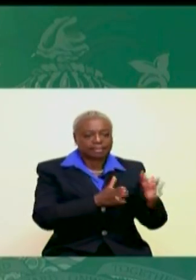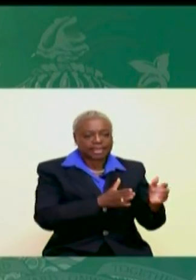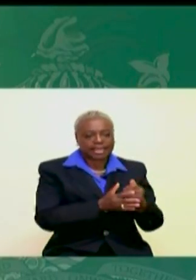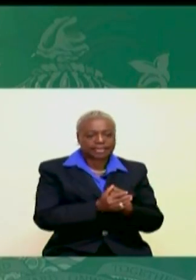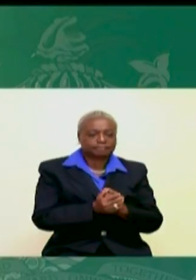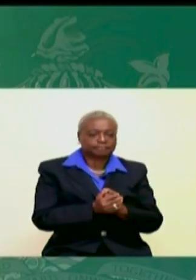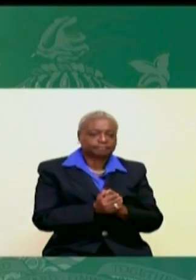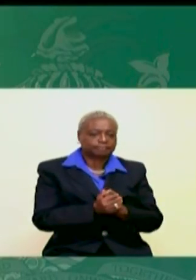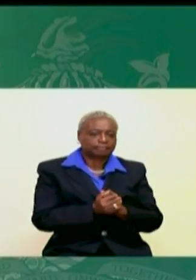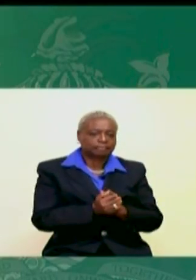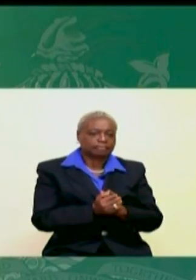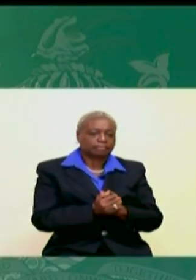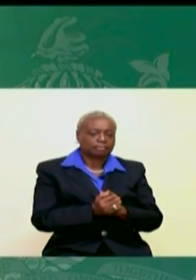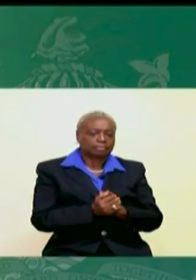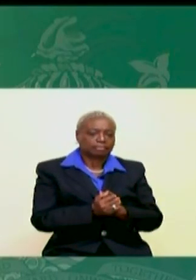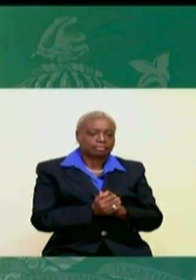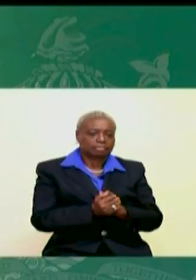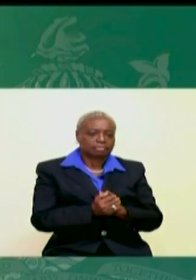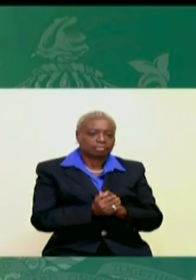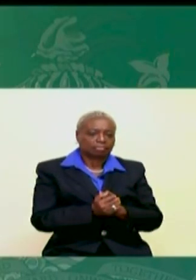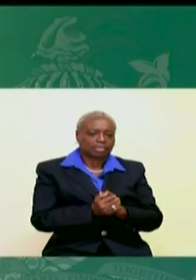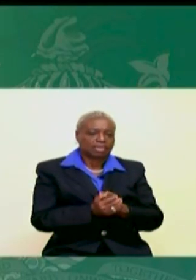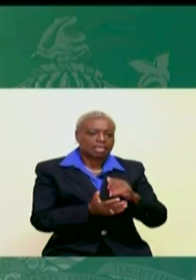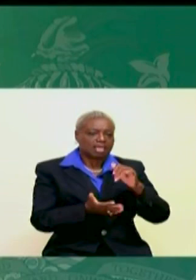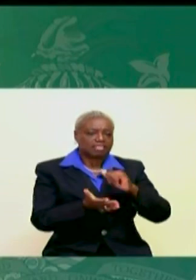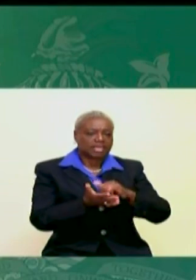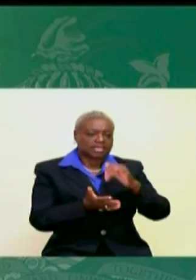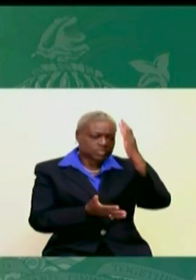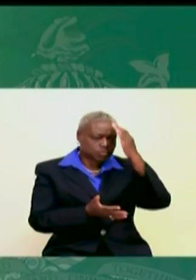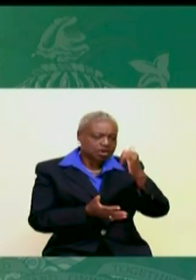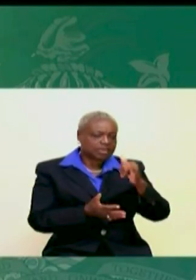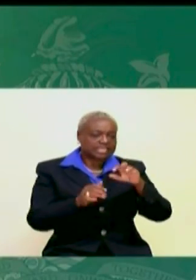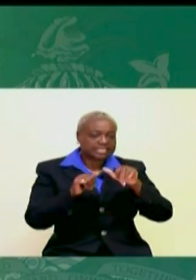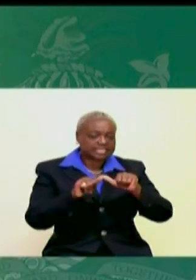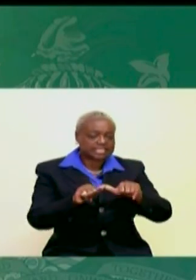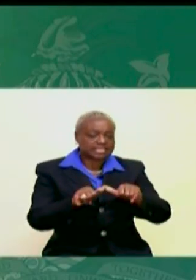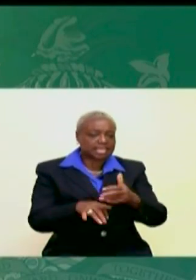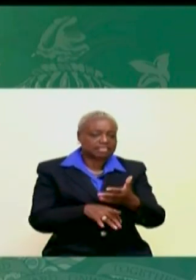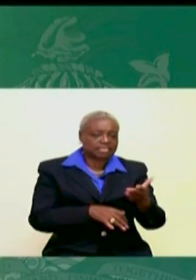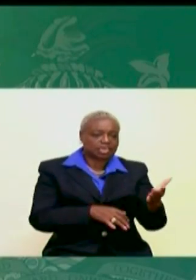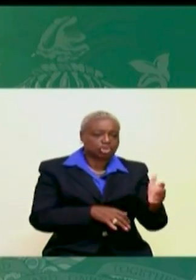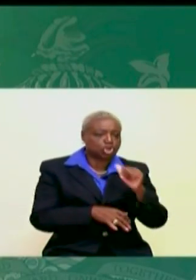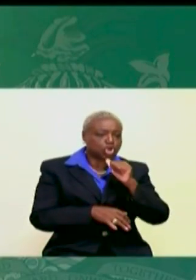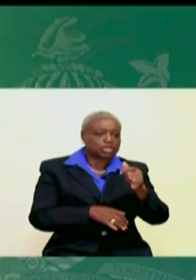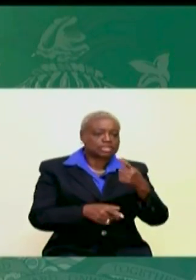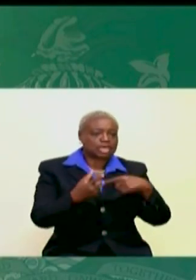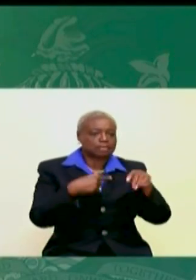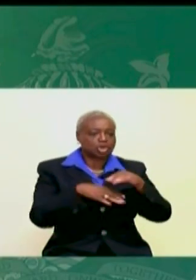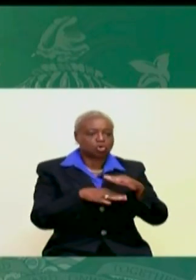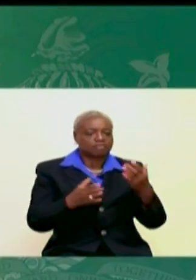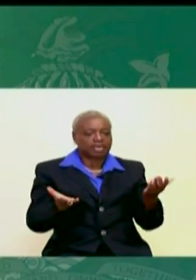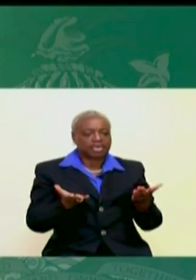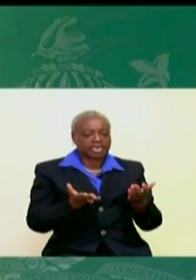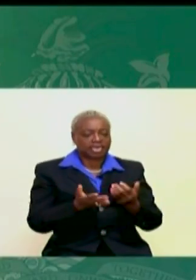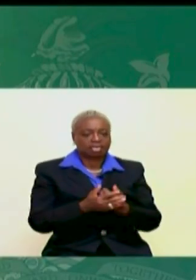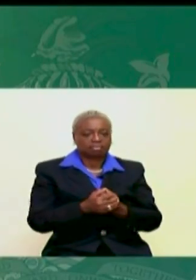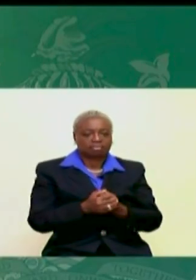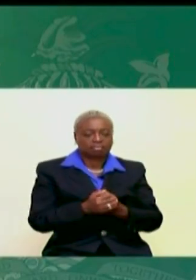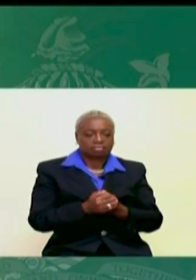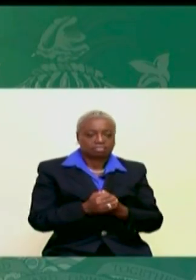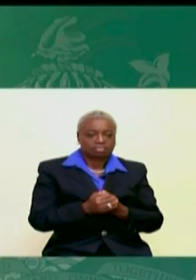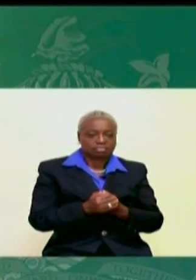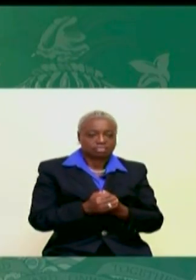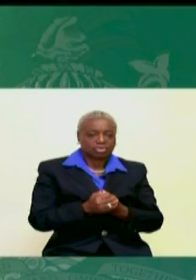that's why you were there. That's why you can stay there. You ain't coming over here. You're coming this way. No.